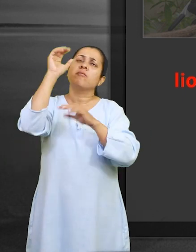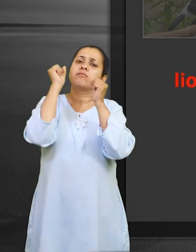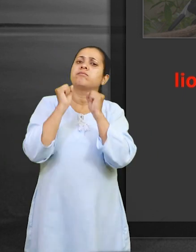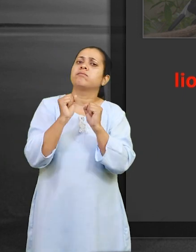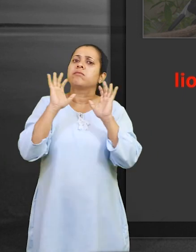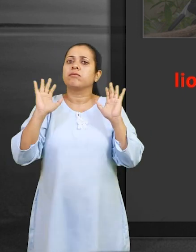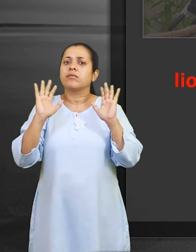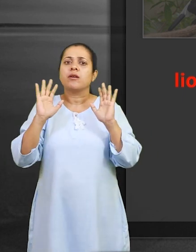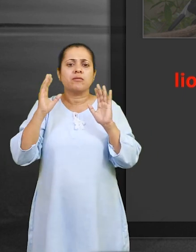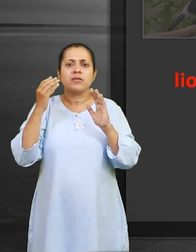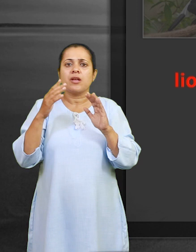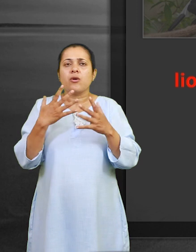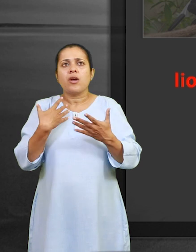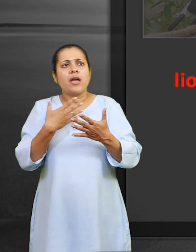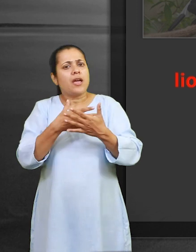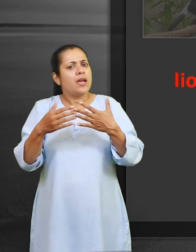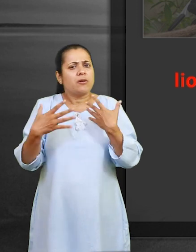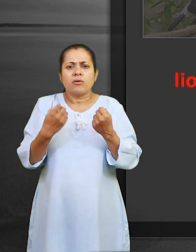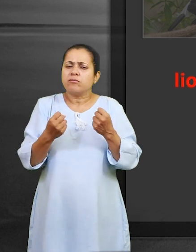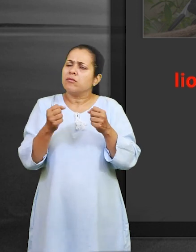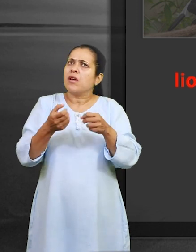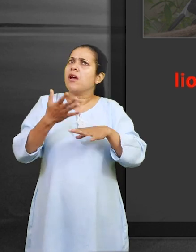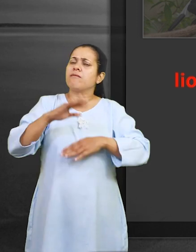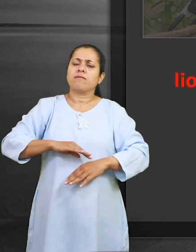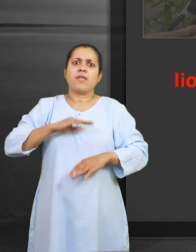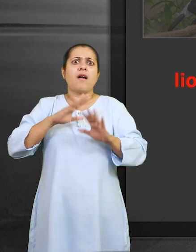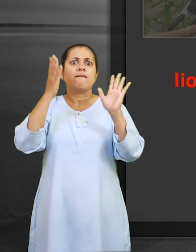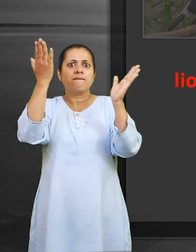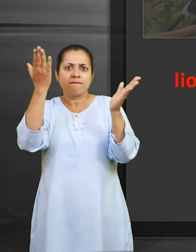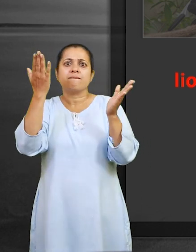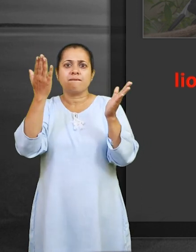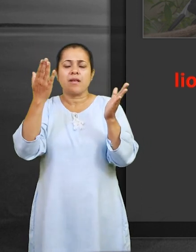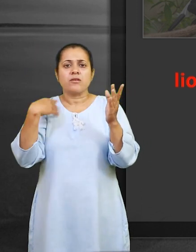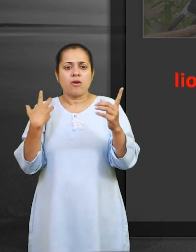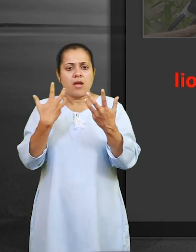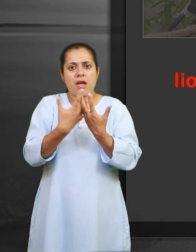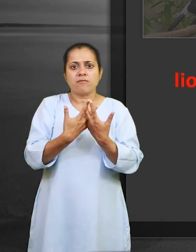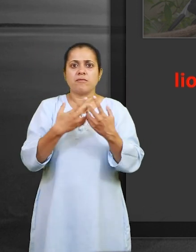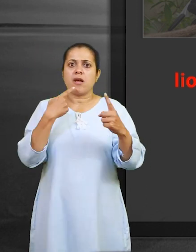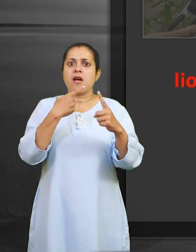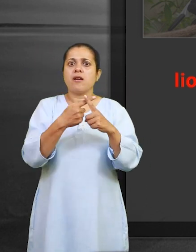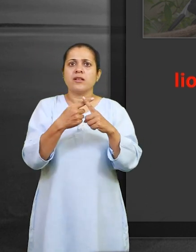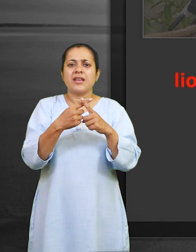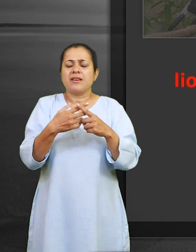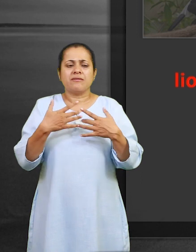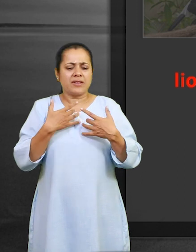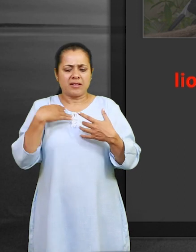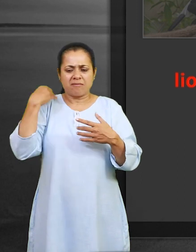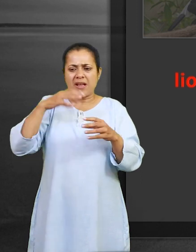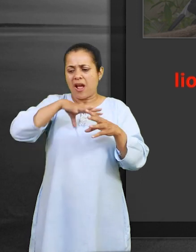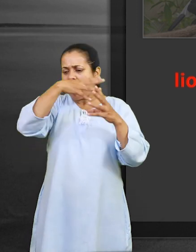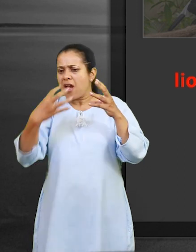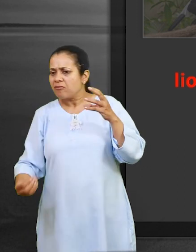trees because it can get whatever it wants on the tree. It has adapted so much that it doesn't feel